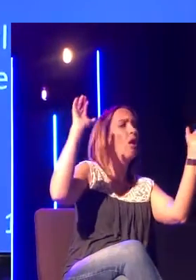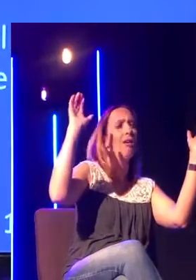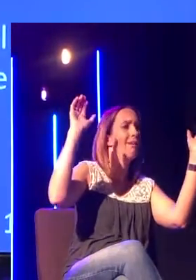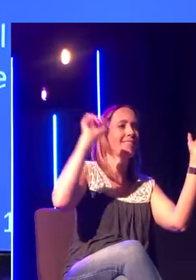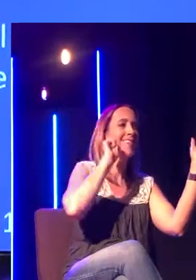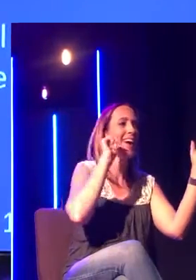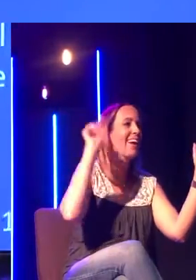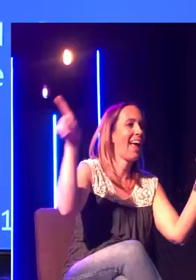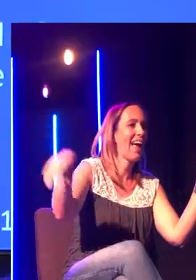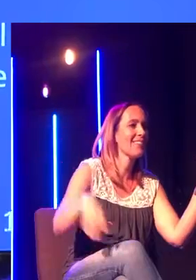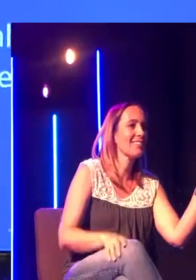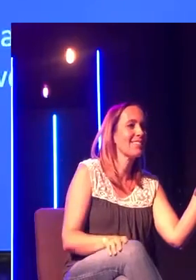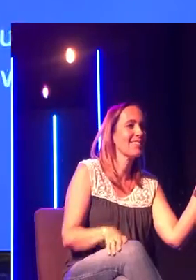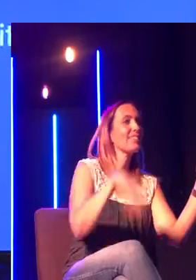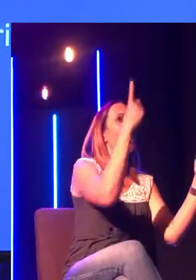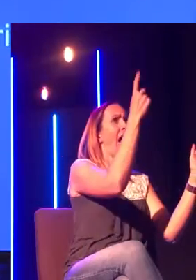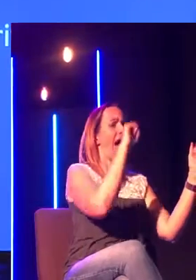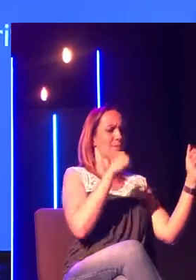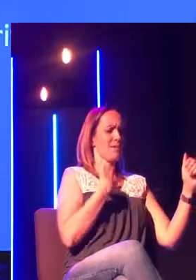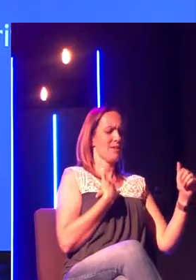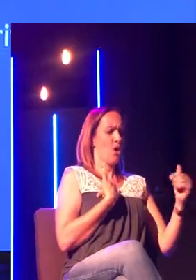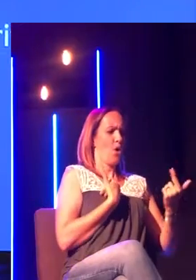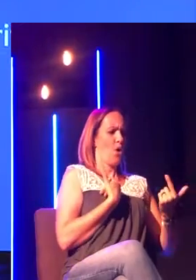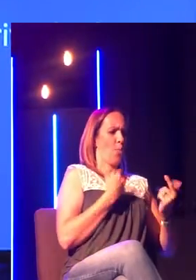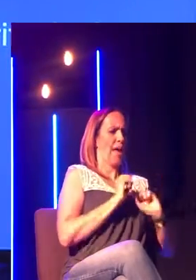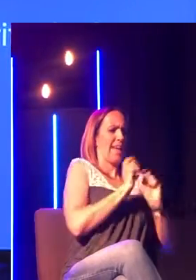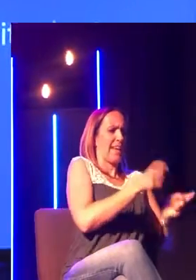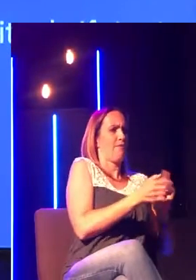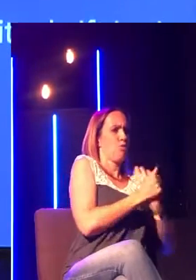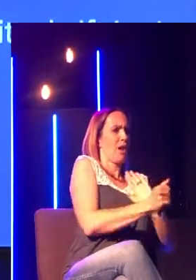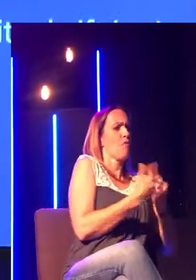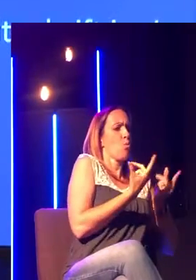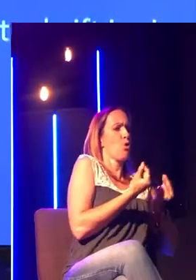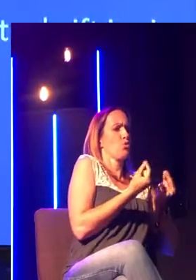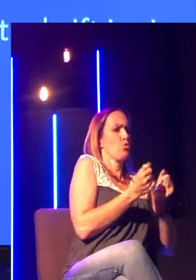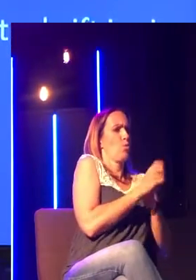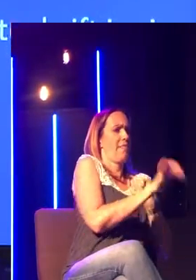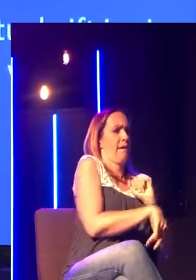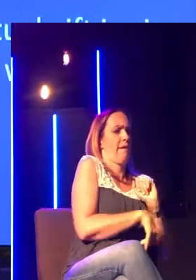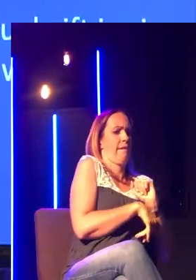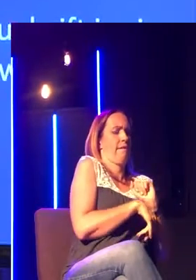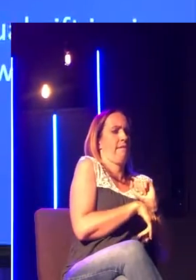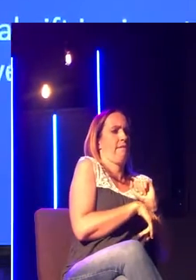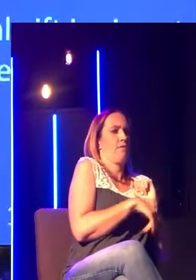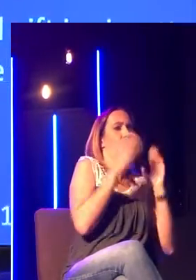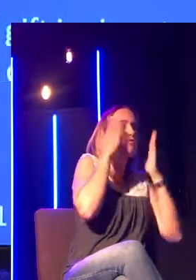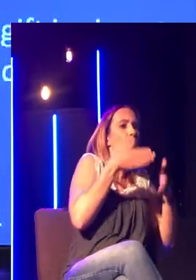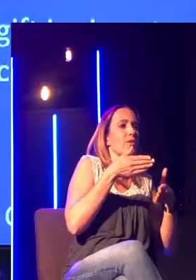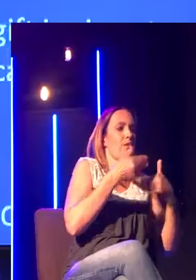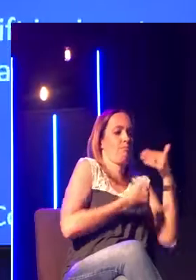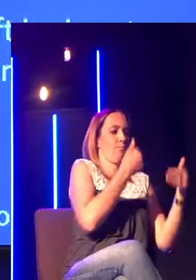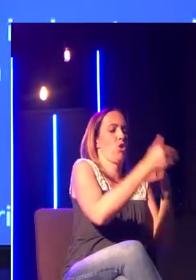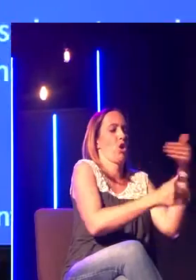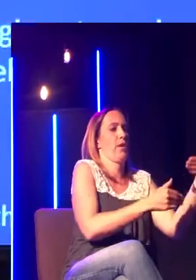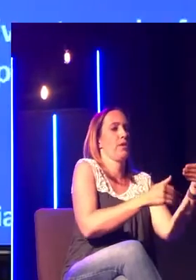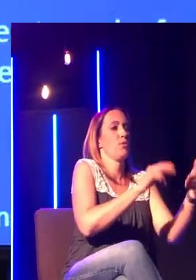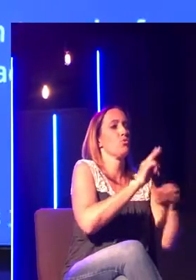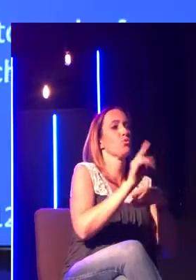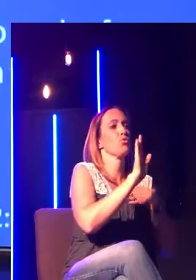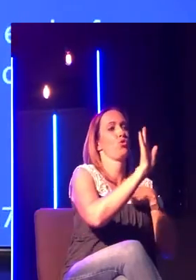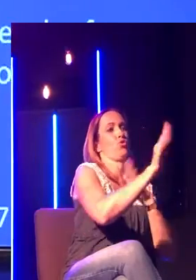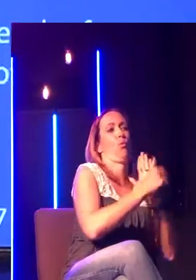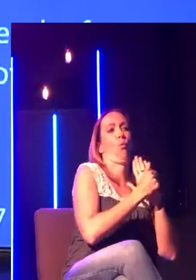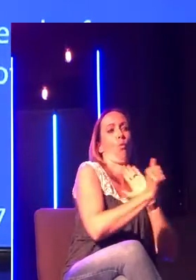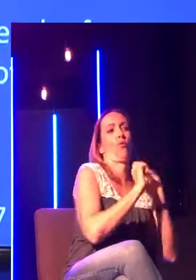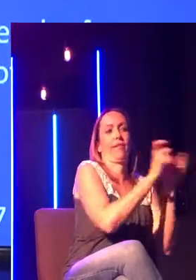what I gave you? Serve, use your gifts. Concentrate on progress, not perfection. Use your